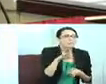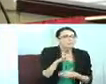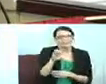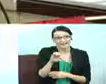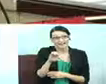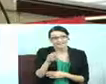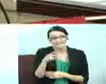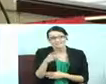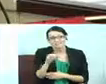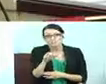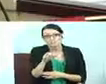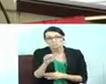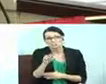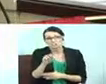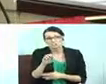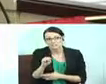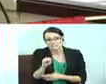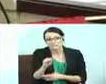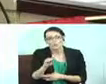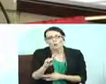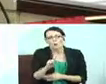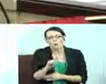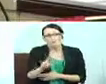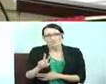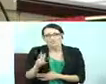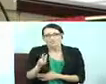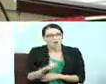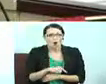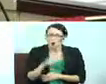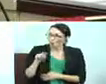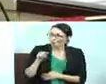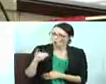Ephesians 1:13. We gotta go. We got a